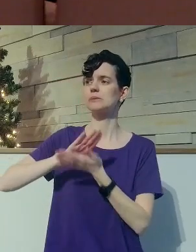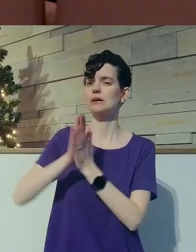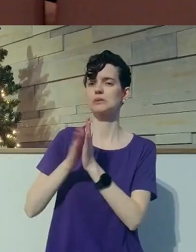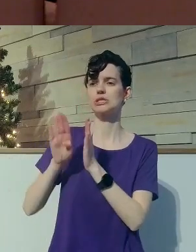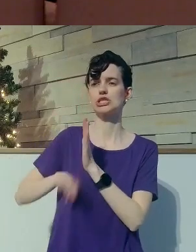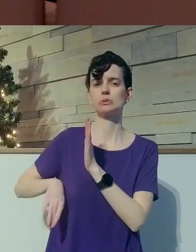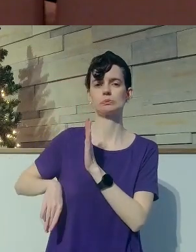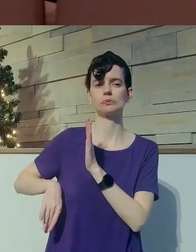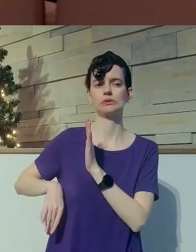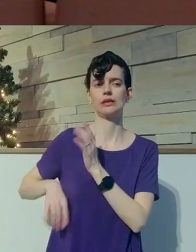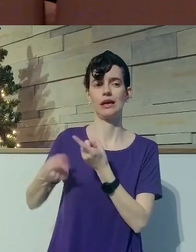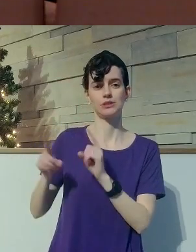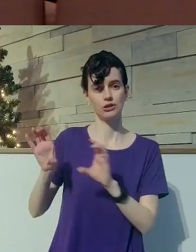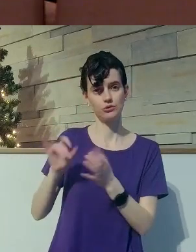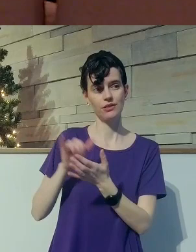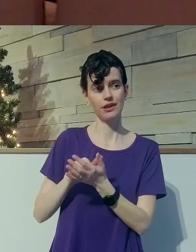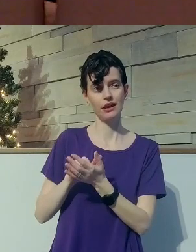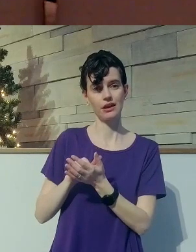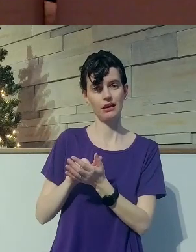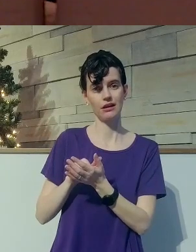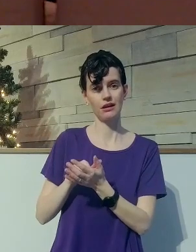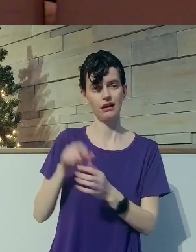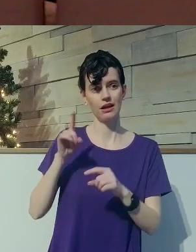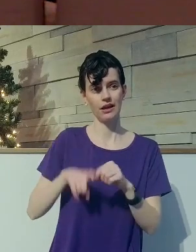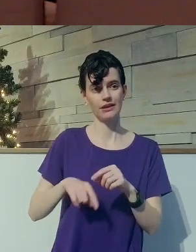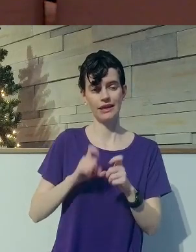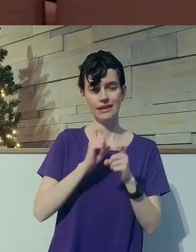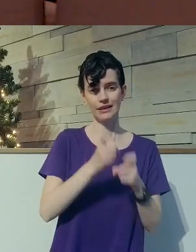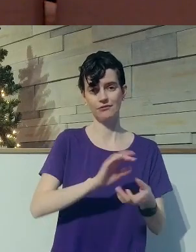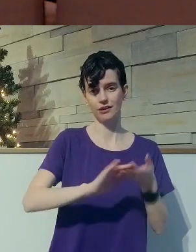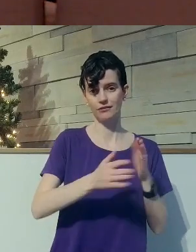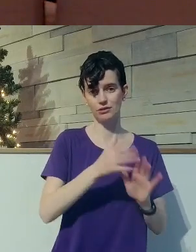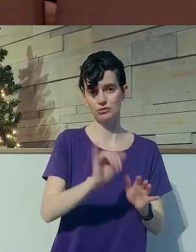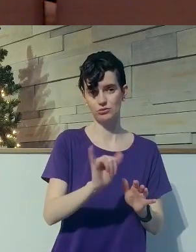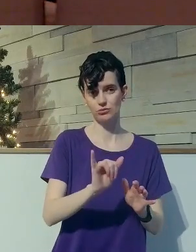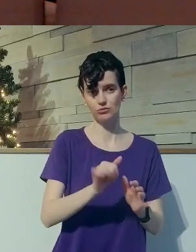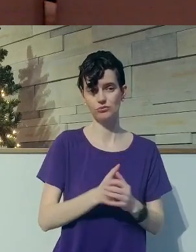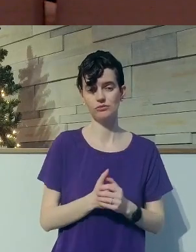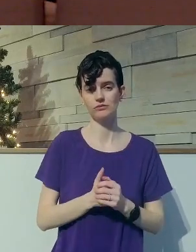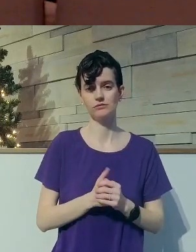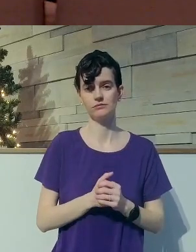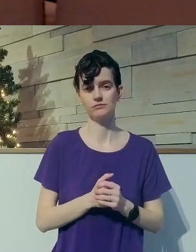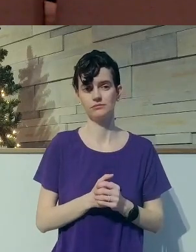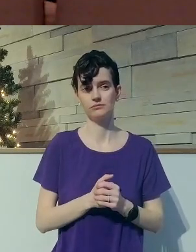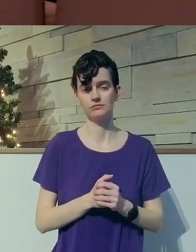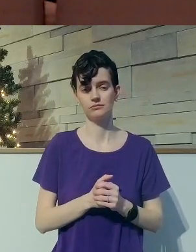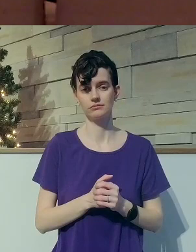life. And when I cheapen God's grace in my life, I can't extend forgiveness as well, can I?